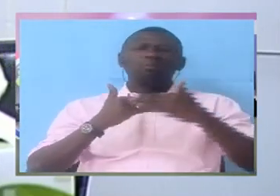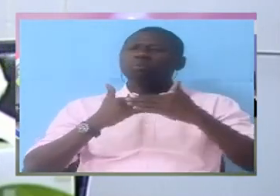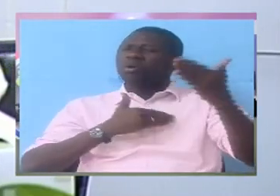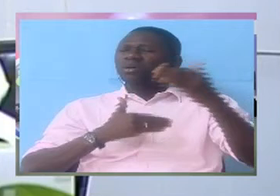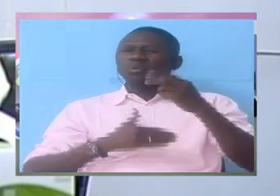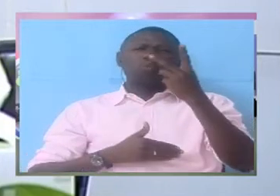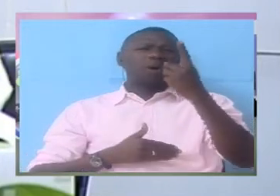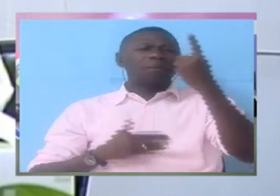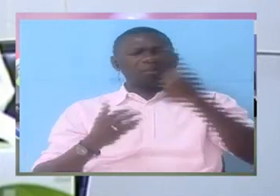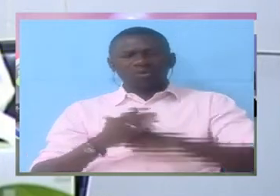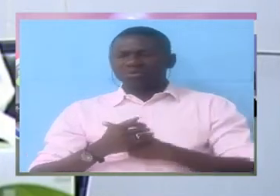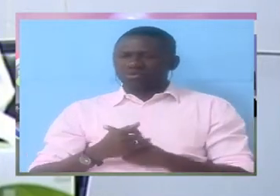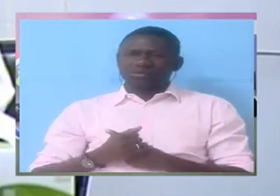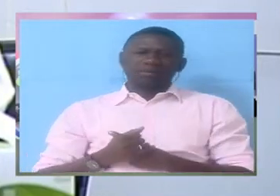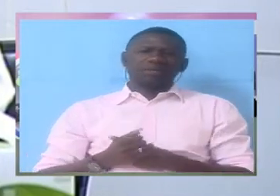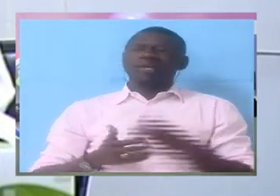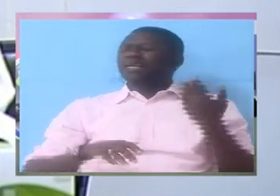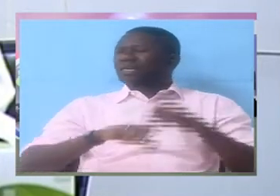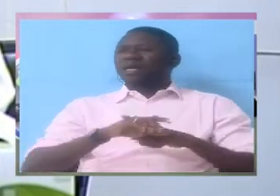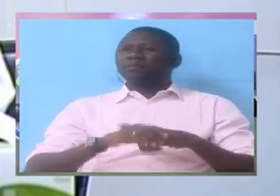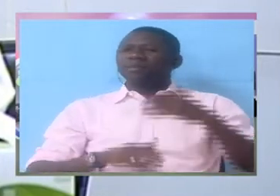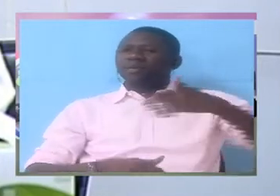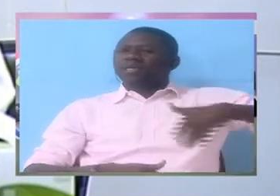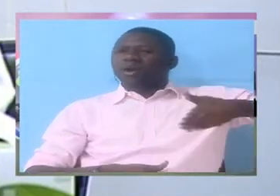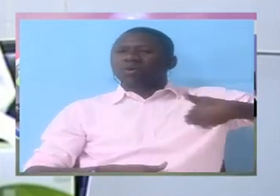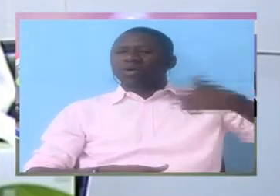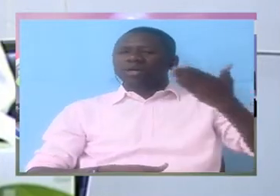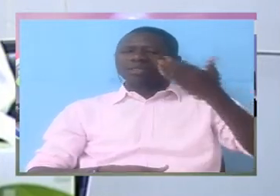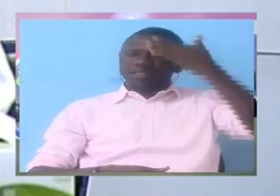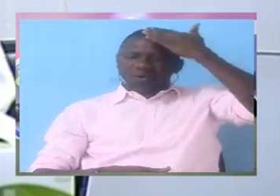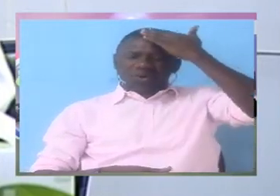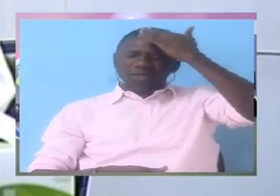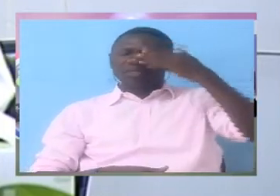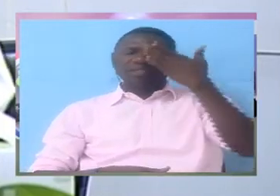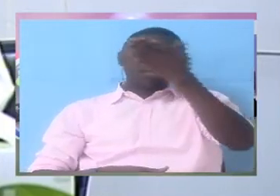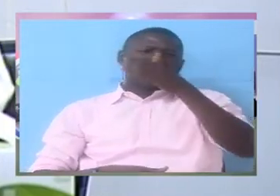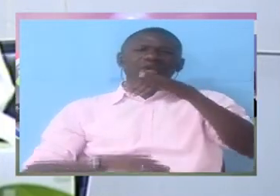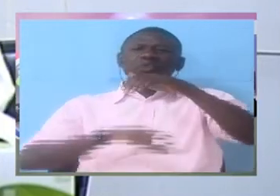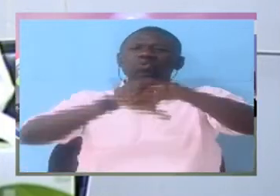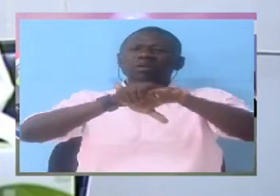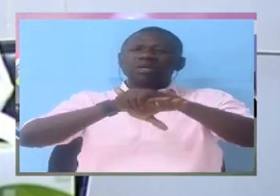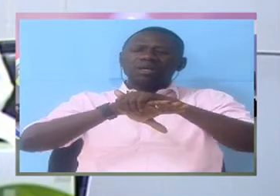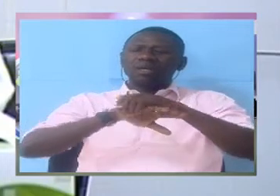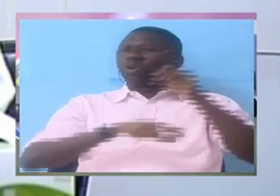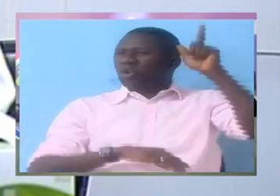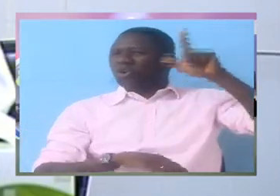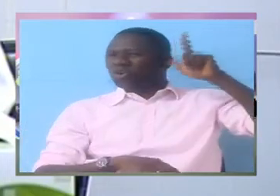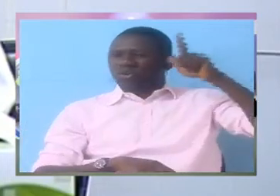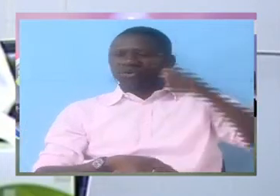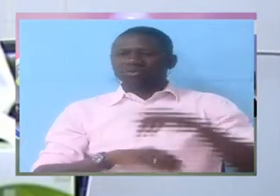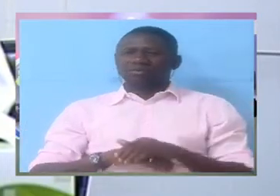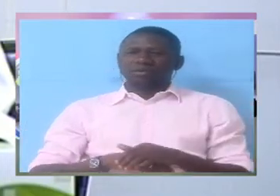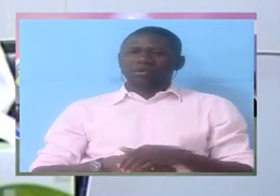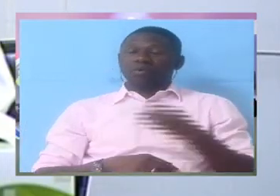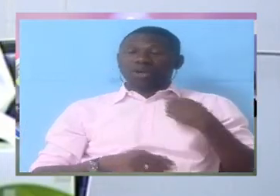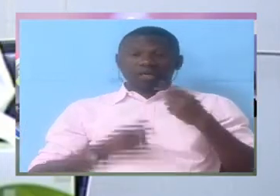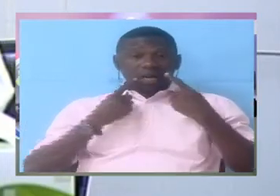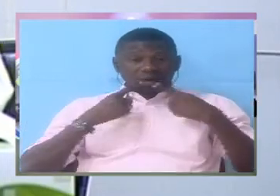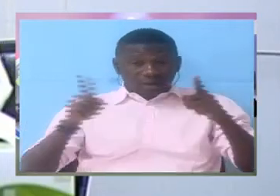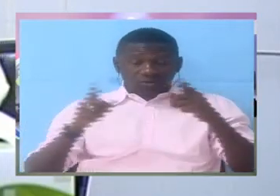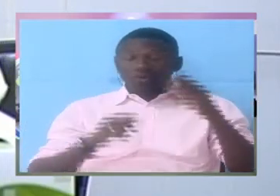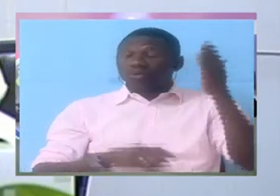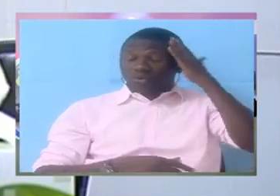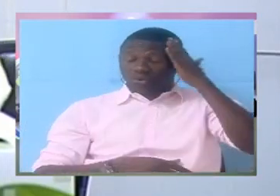this intelligence report was transmitted to him and then he said he is coming back. Ngamira